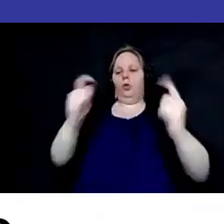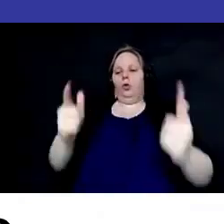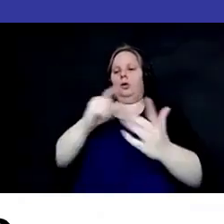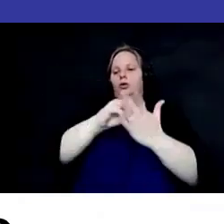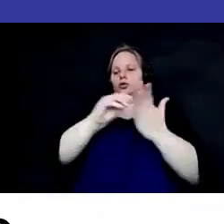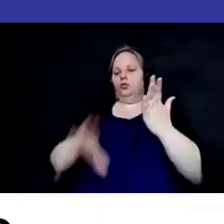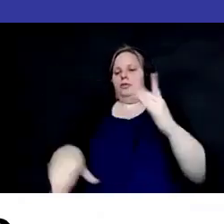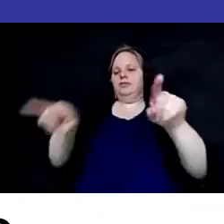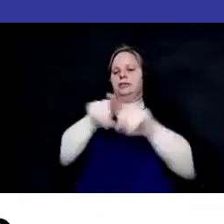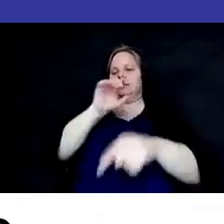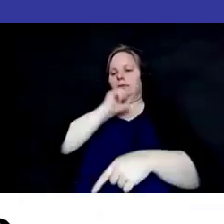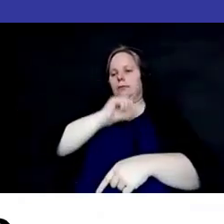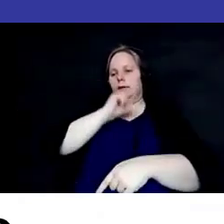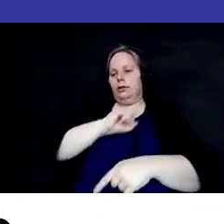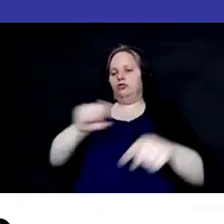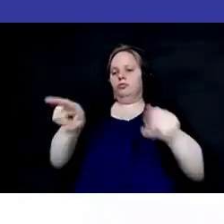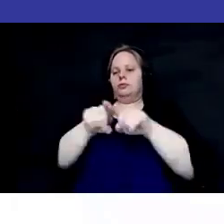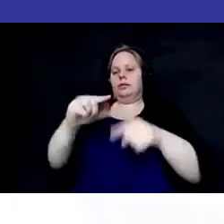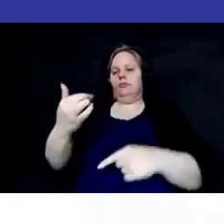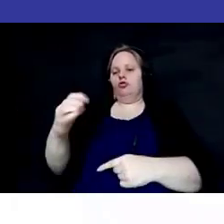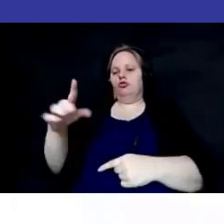the same age or grade.